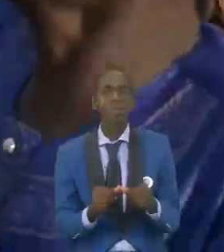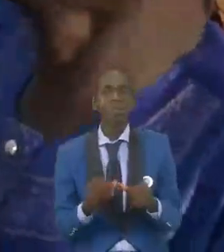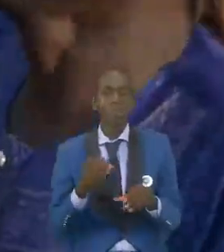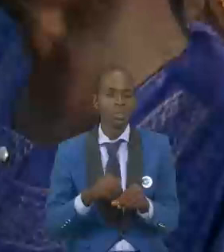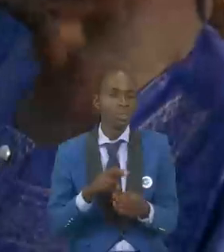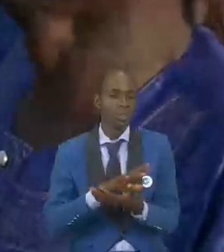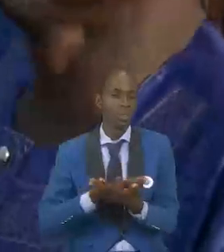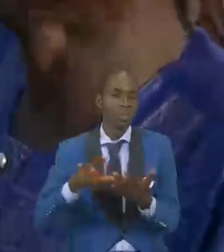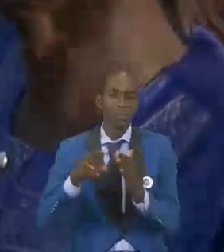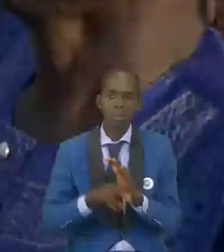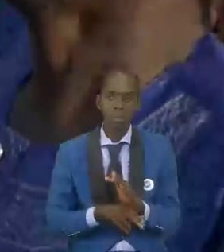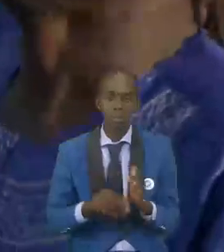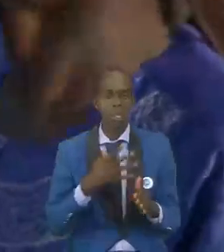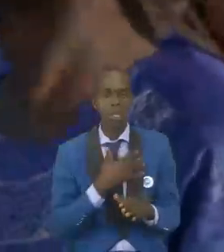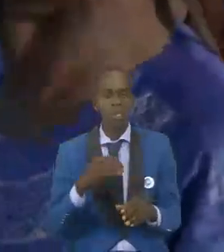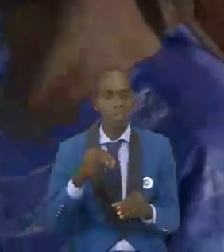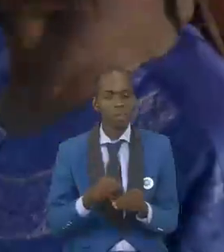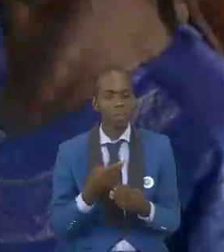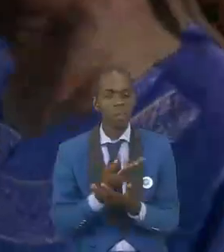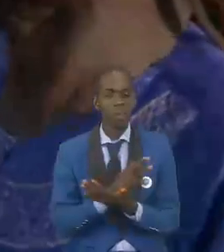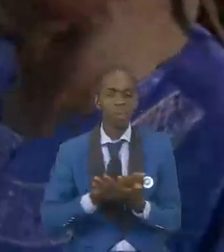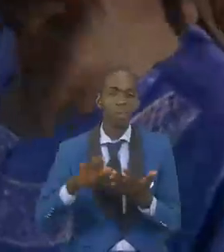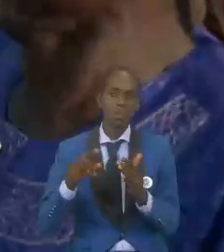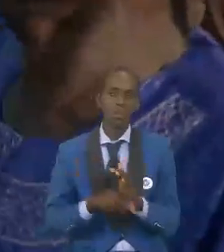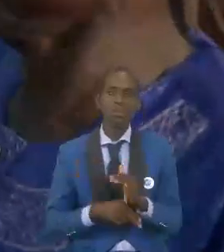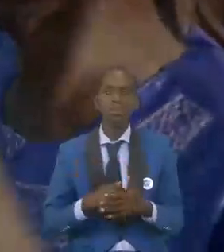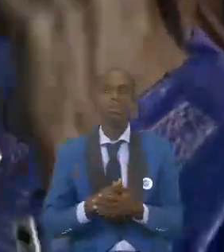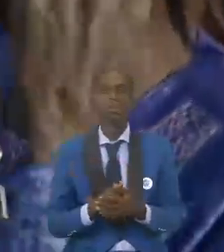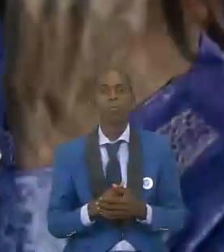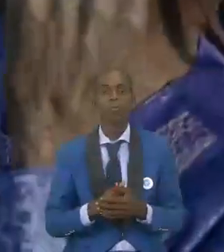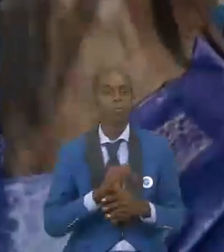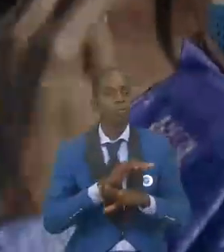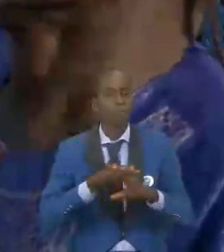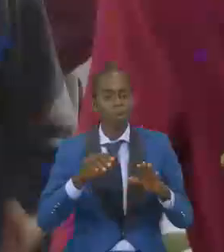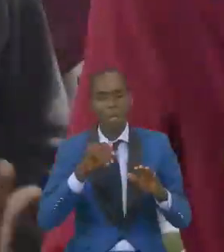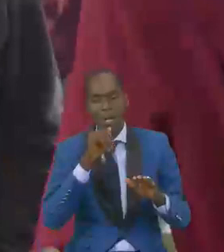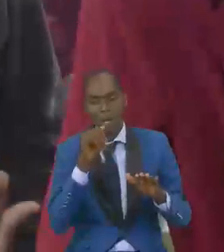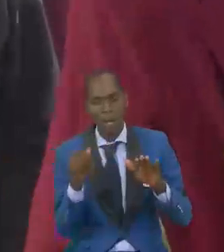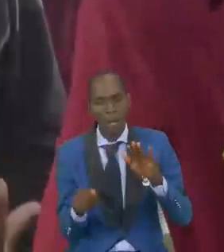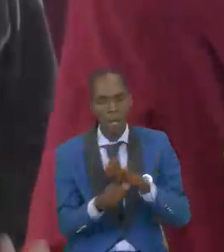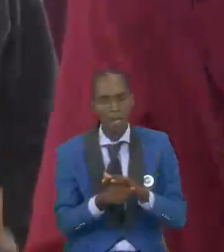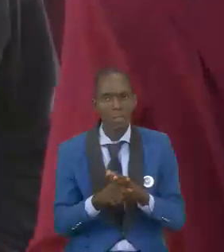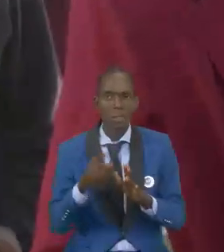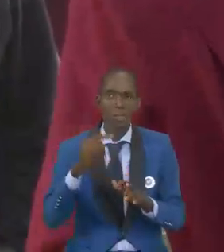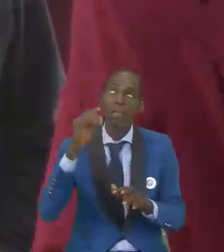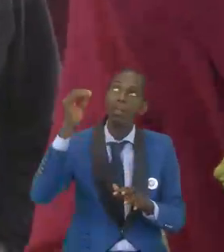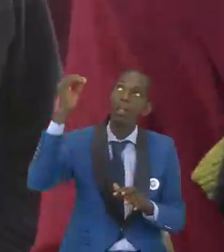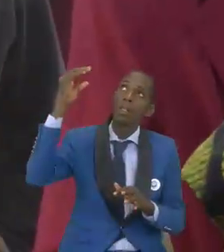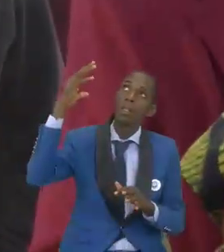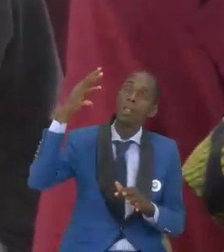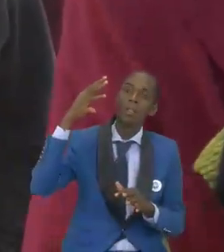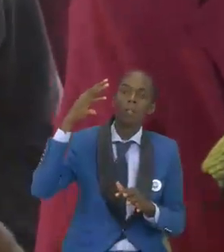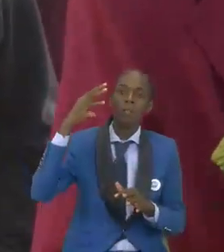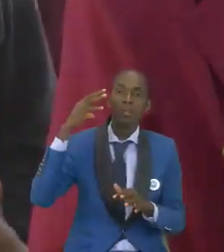righteousness, and holiness. Don't hide the light. So-and-so